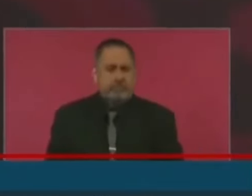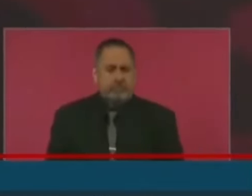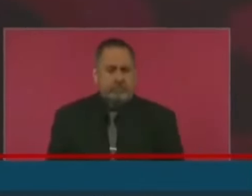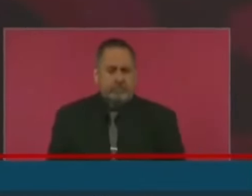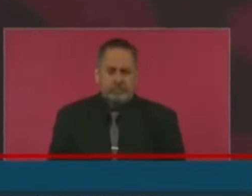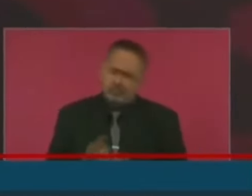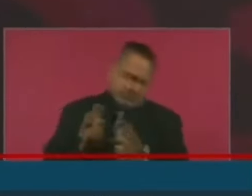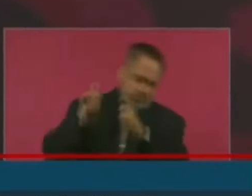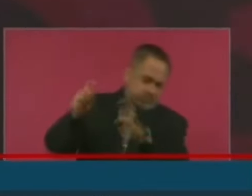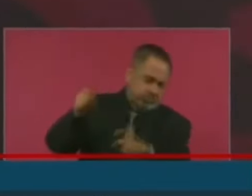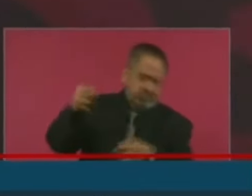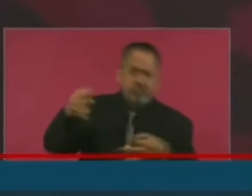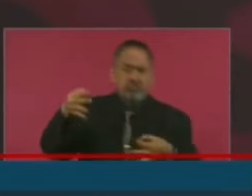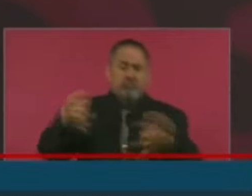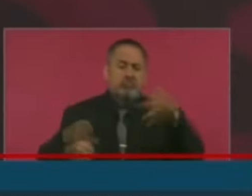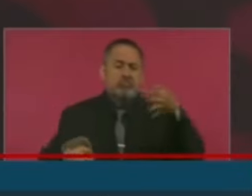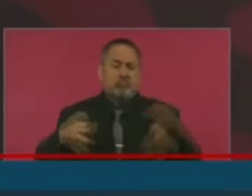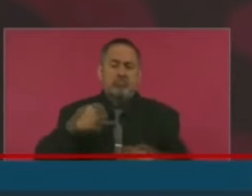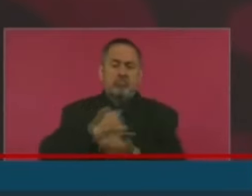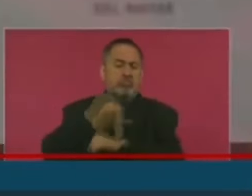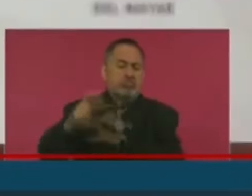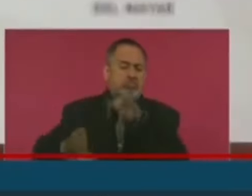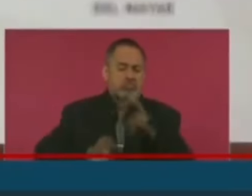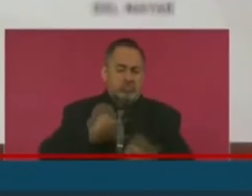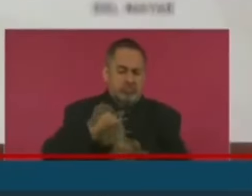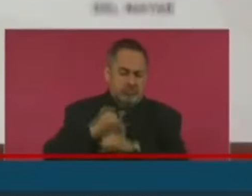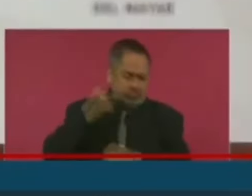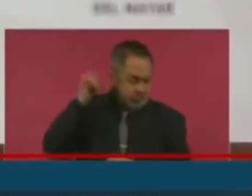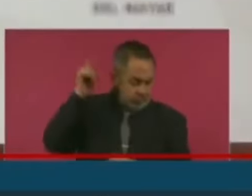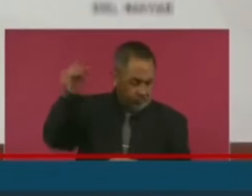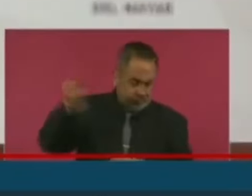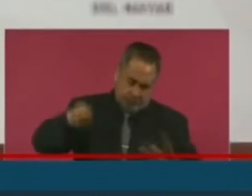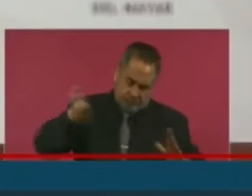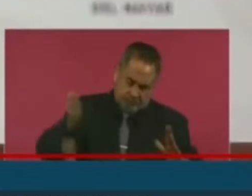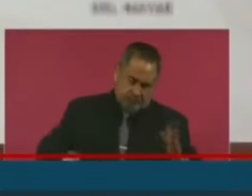Corte Internacional y allá se va a resolver.